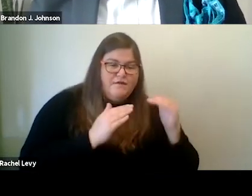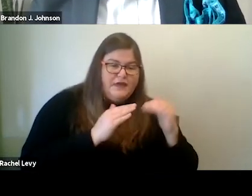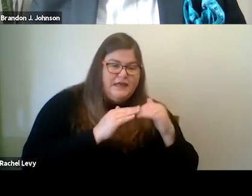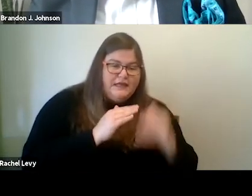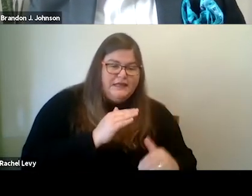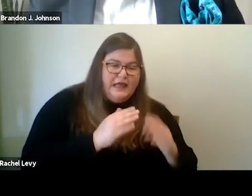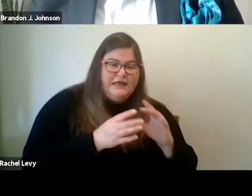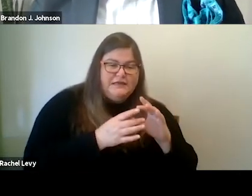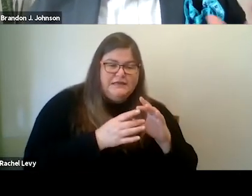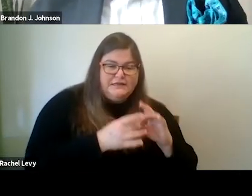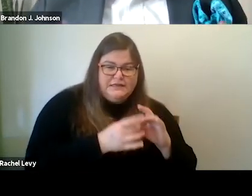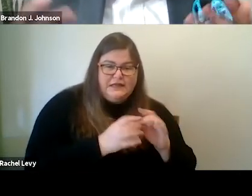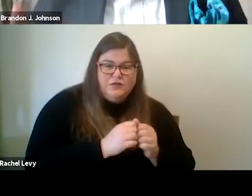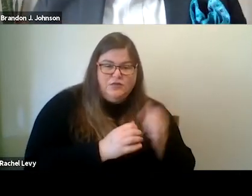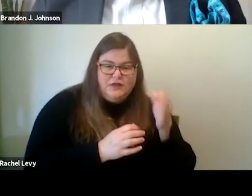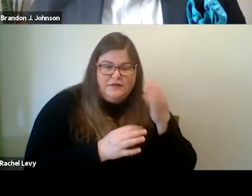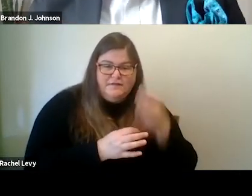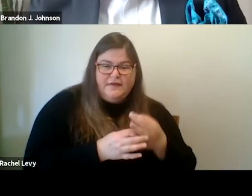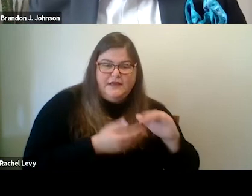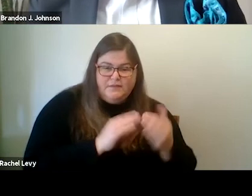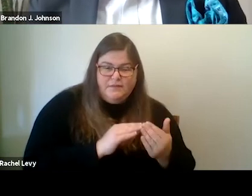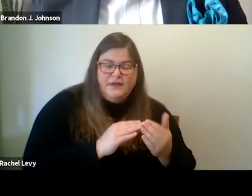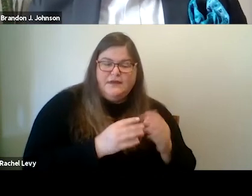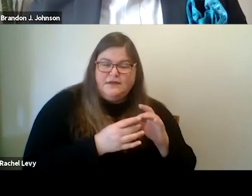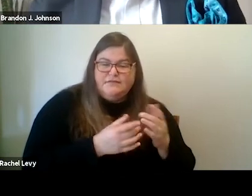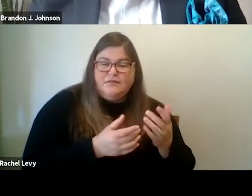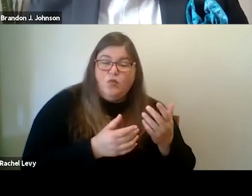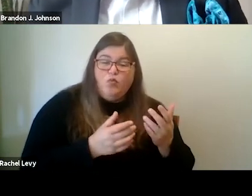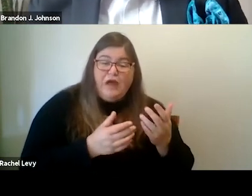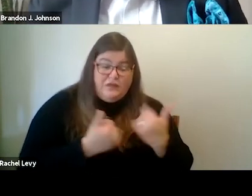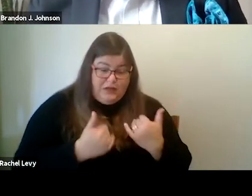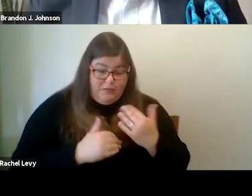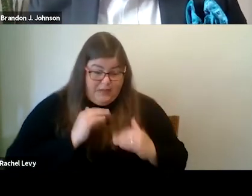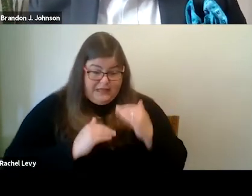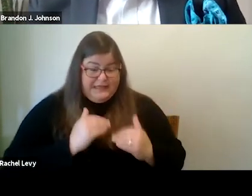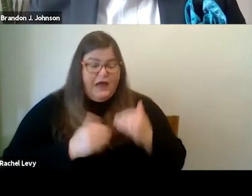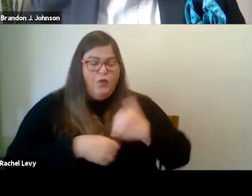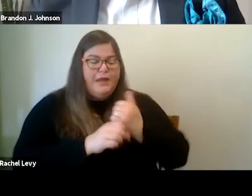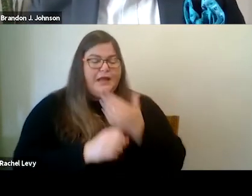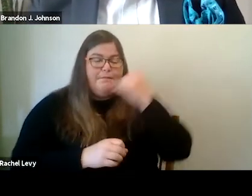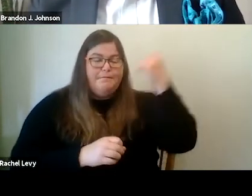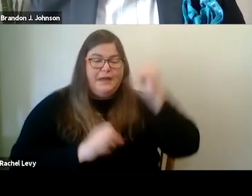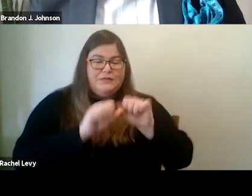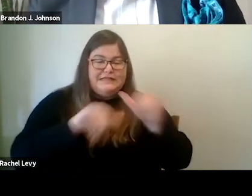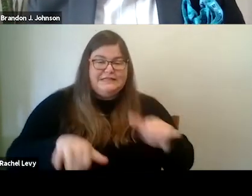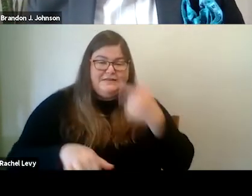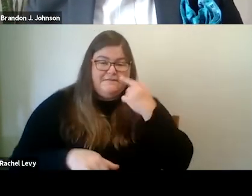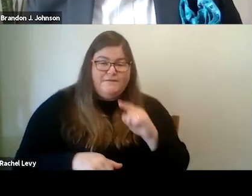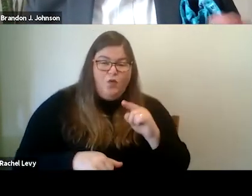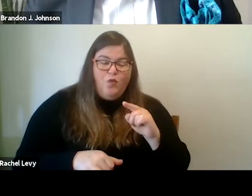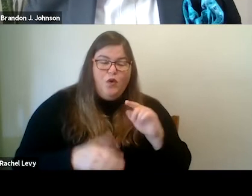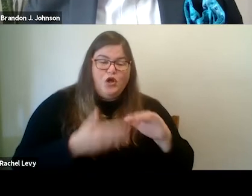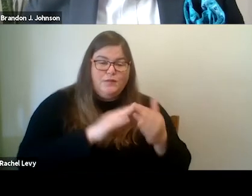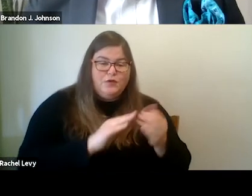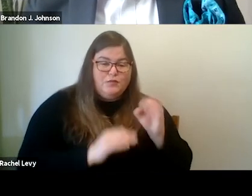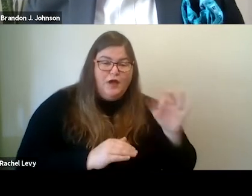supports from faith communities. So as we're building this out, we're creating a better system as well for communities of